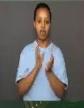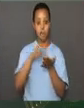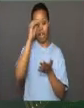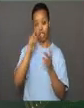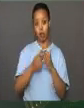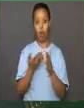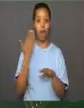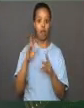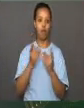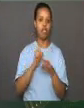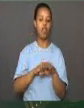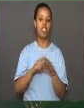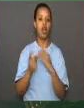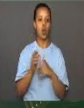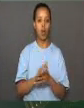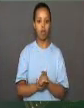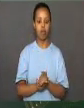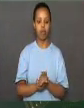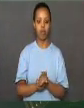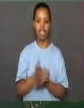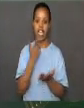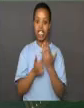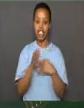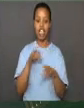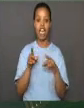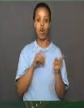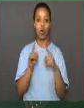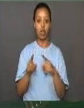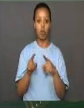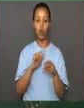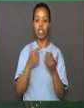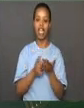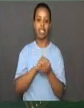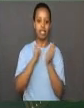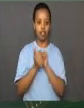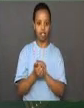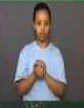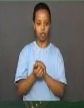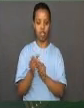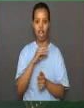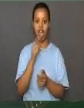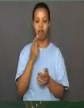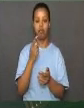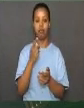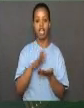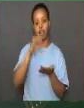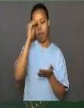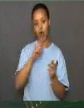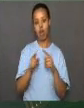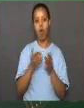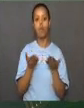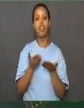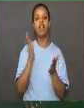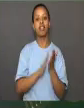lesson. We discussed the process of transcription and we learned where it